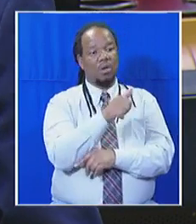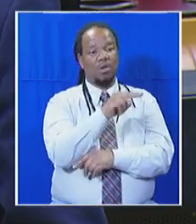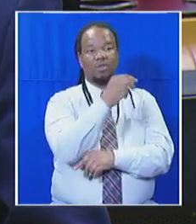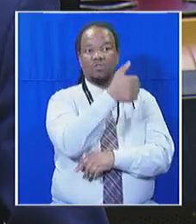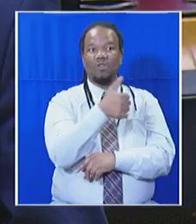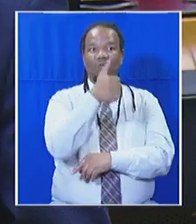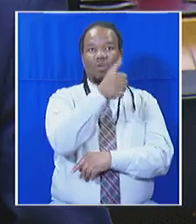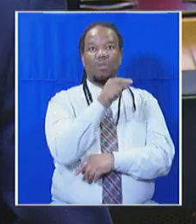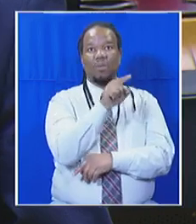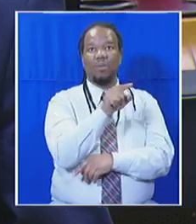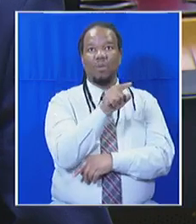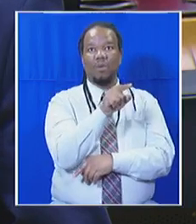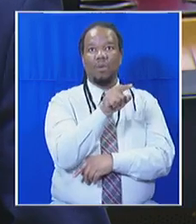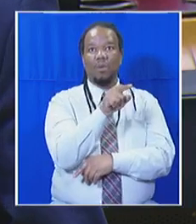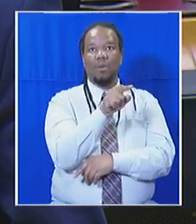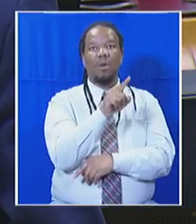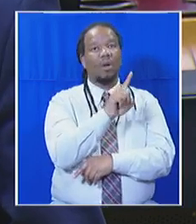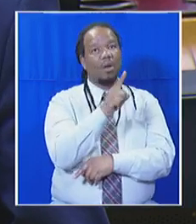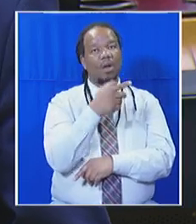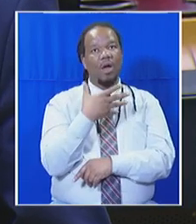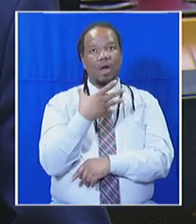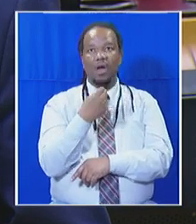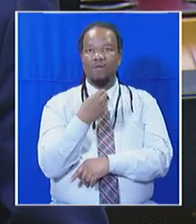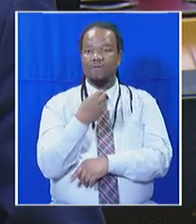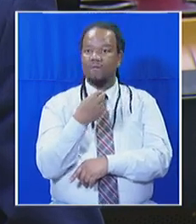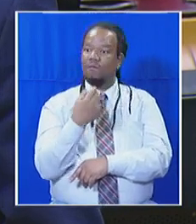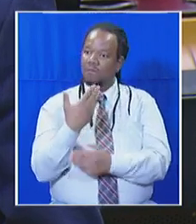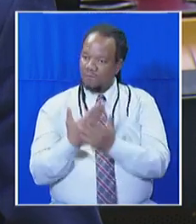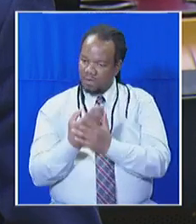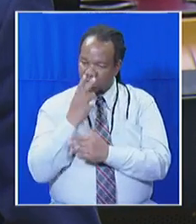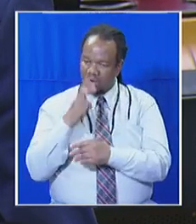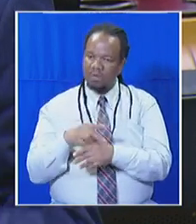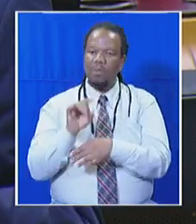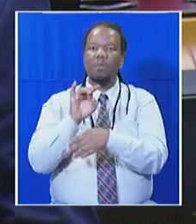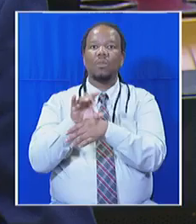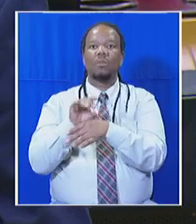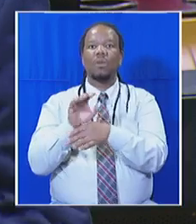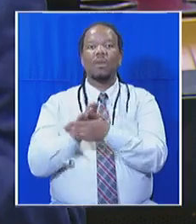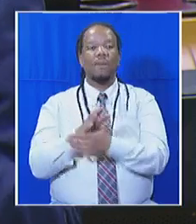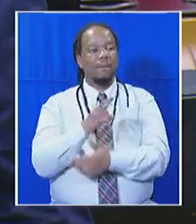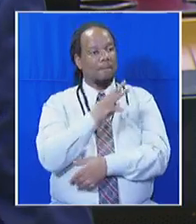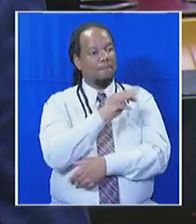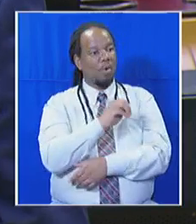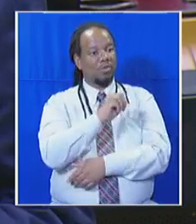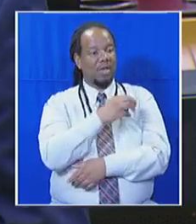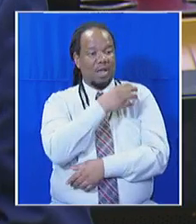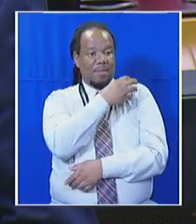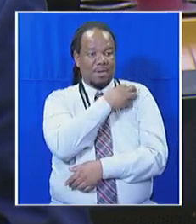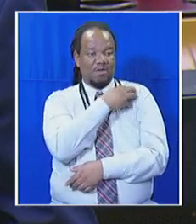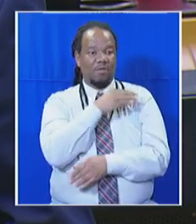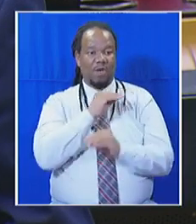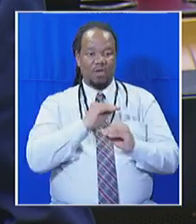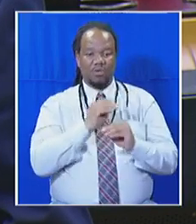that let us make a quick consultation if needs be. Honorable Mutsecha must come and report to